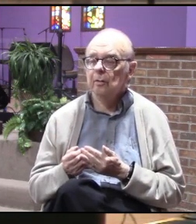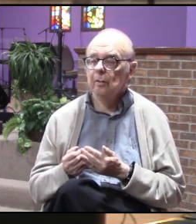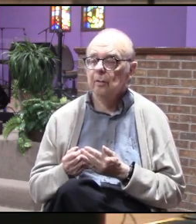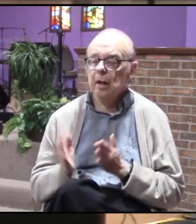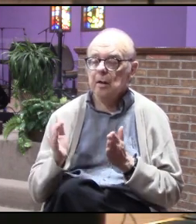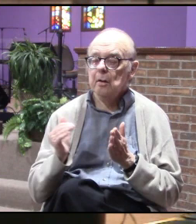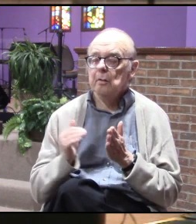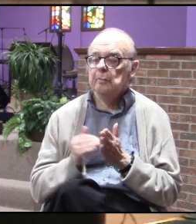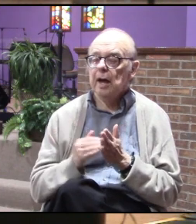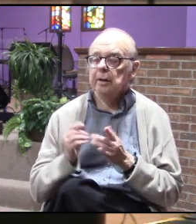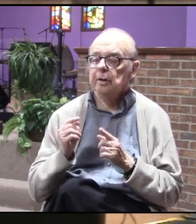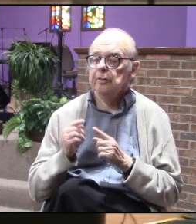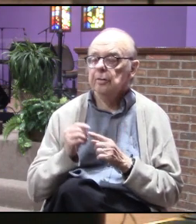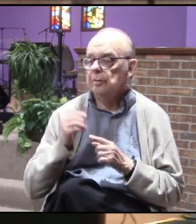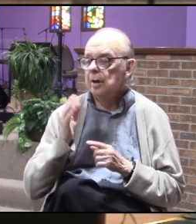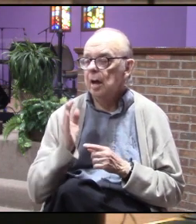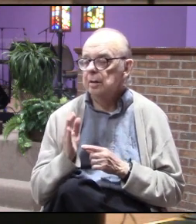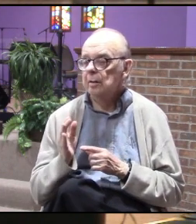back to God